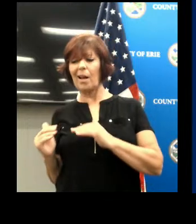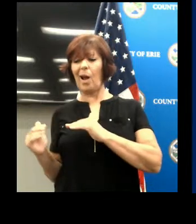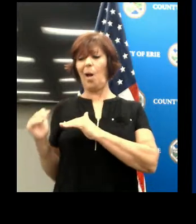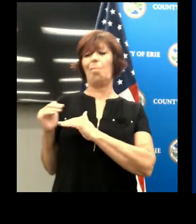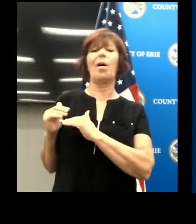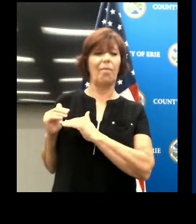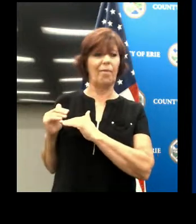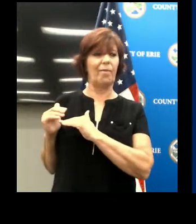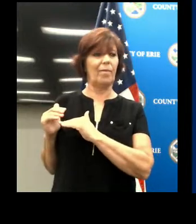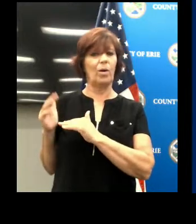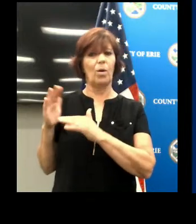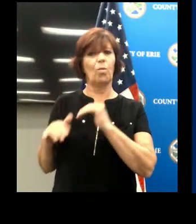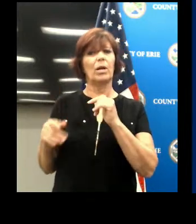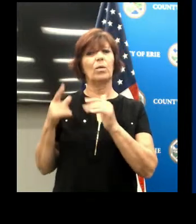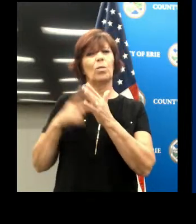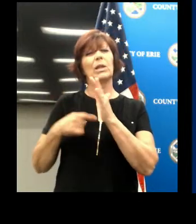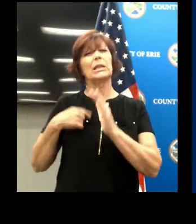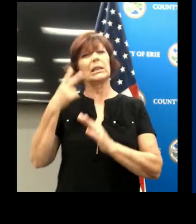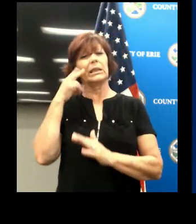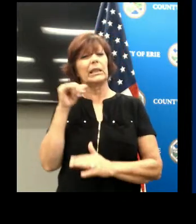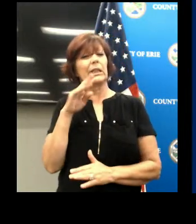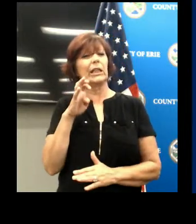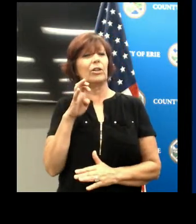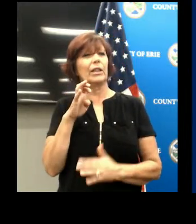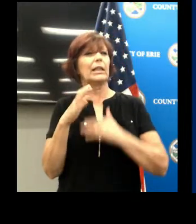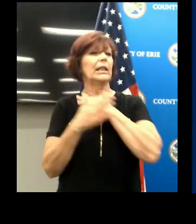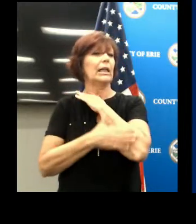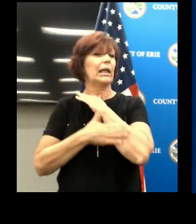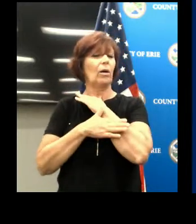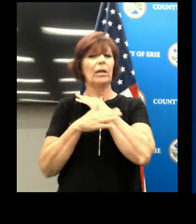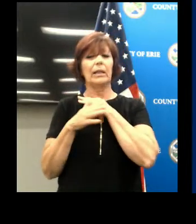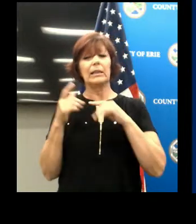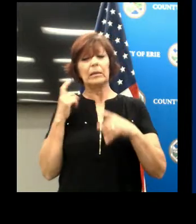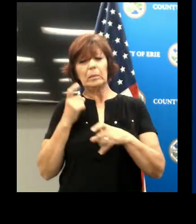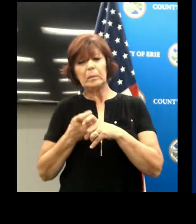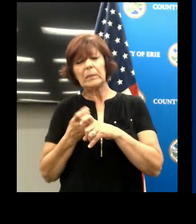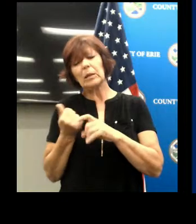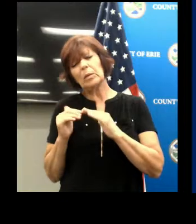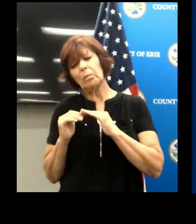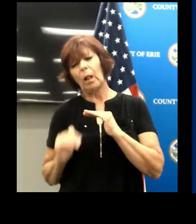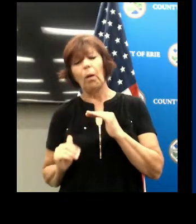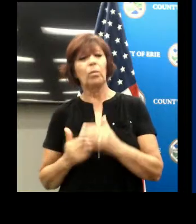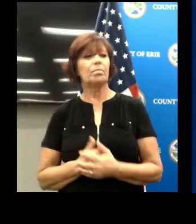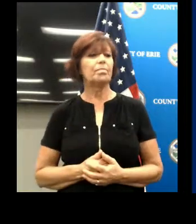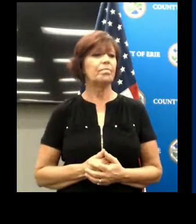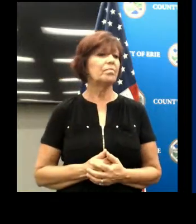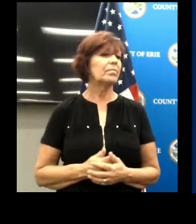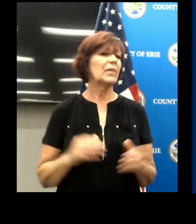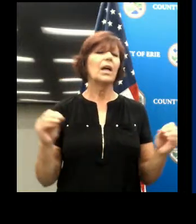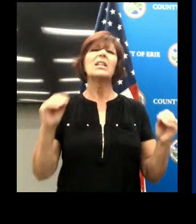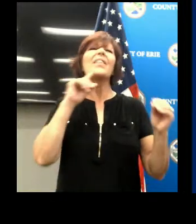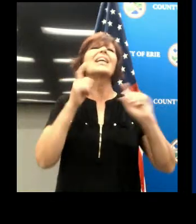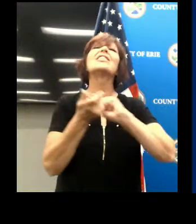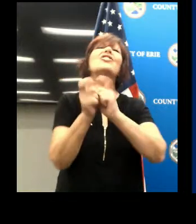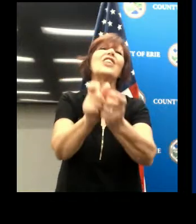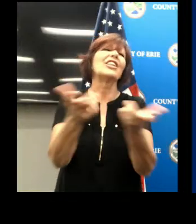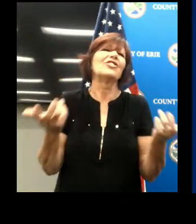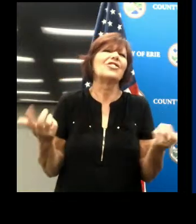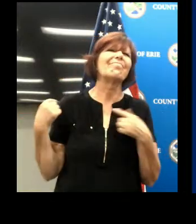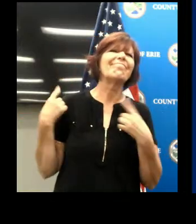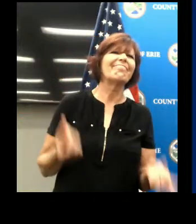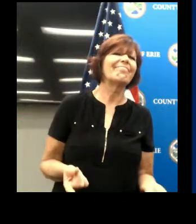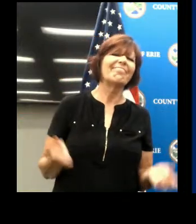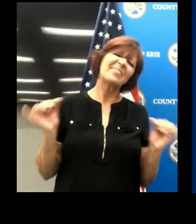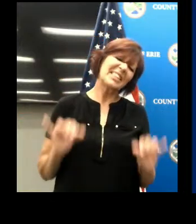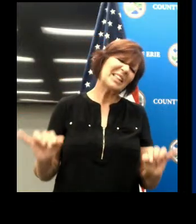population that you would normally see in Erie County, and the Latinos is a little bit below. None of this has changed a whole lot from what we've talked about